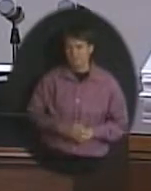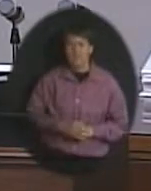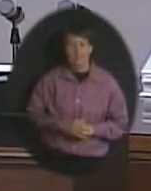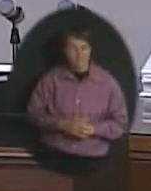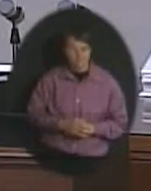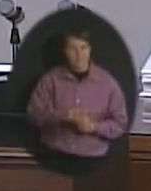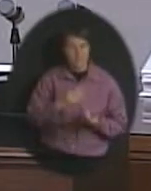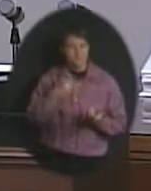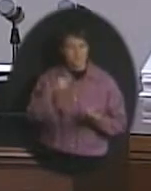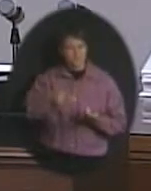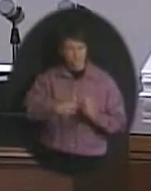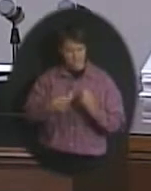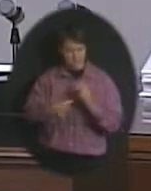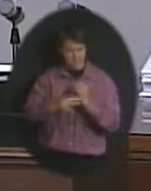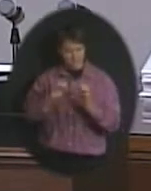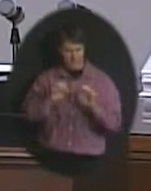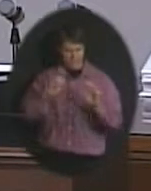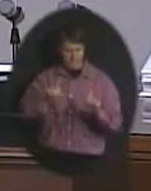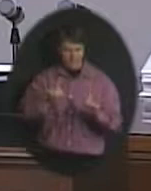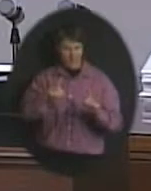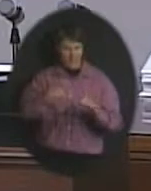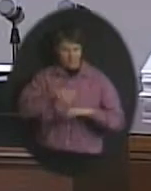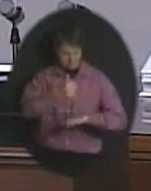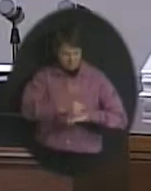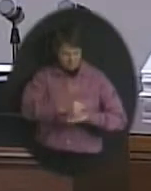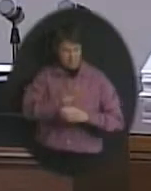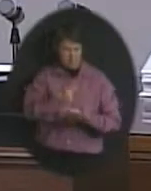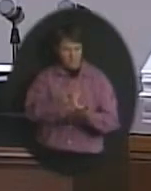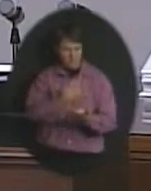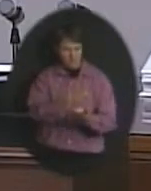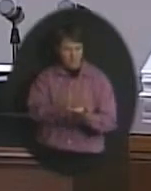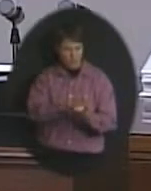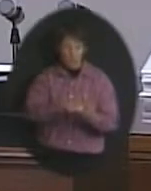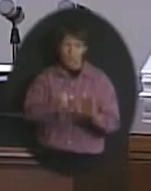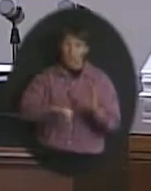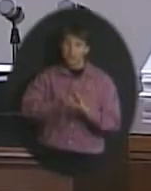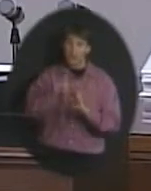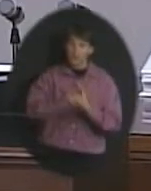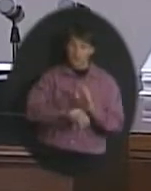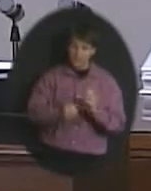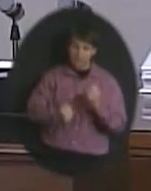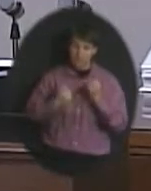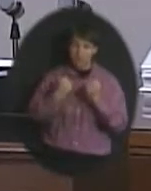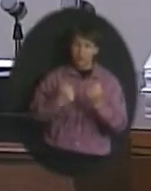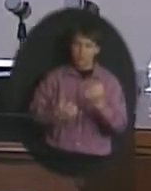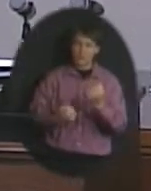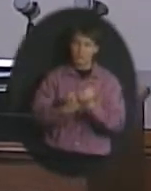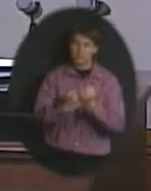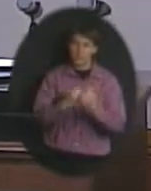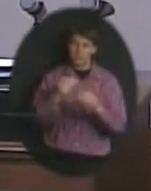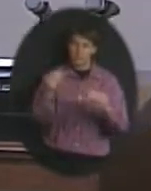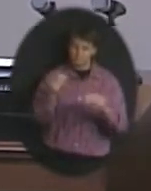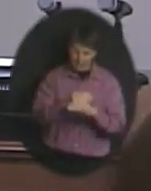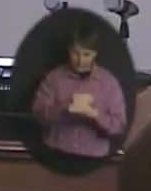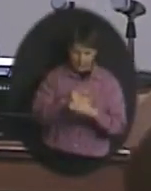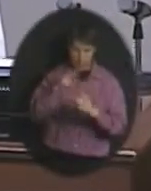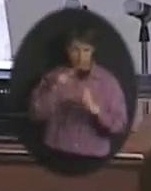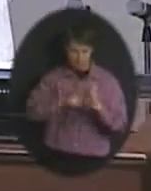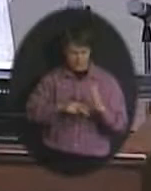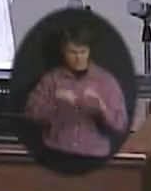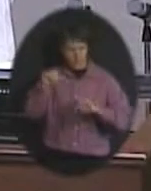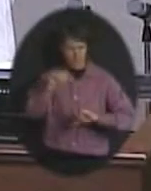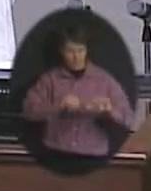During the time that Tech Ed has been implemented at the middle level, the curriculum strongly supported the math, reading, and science